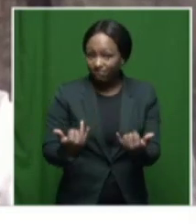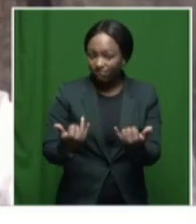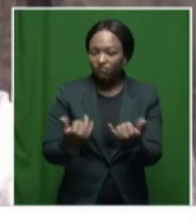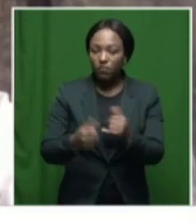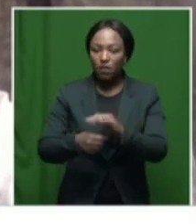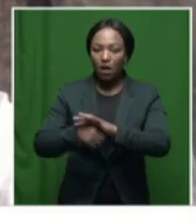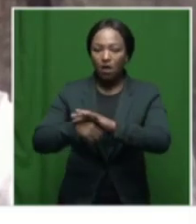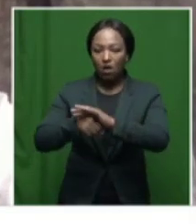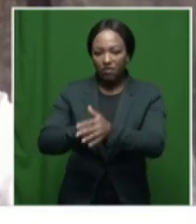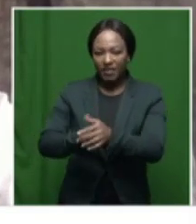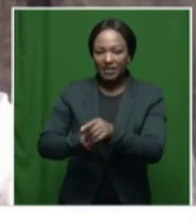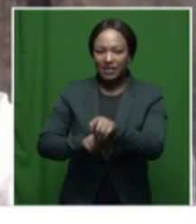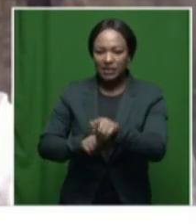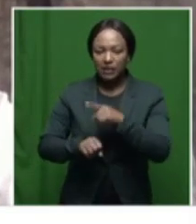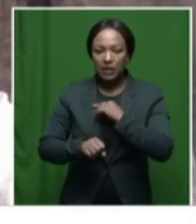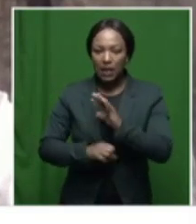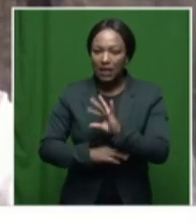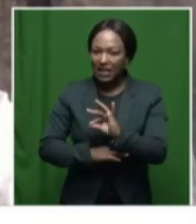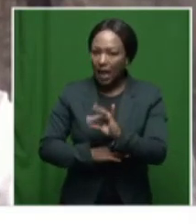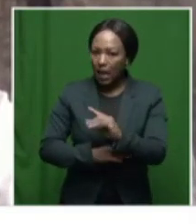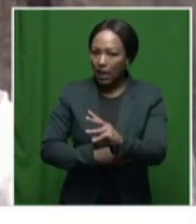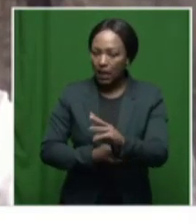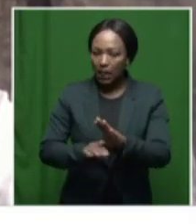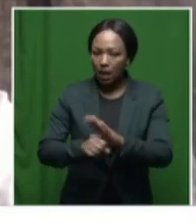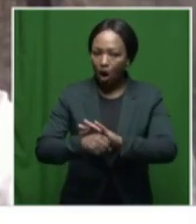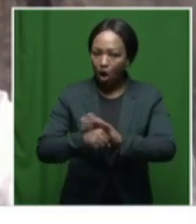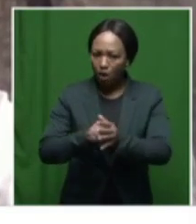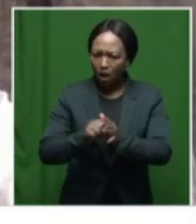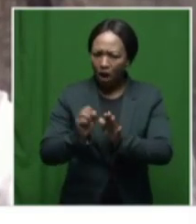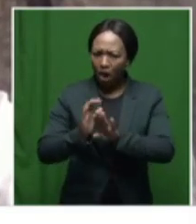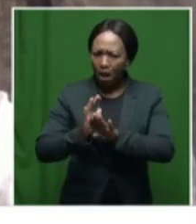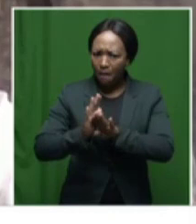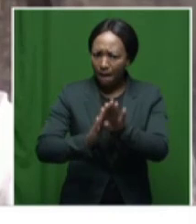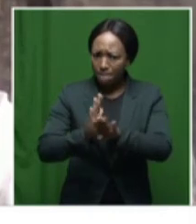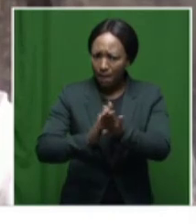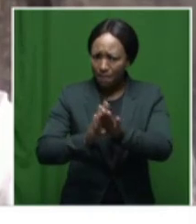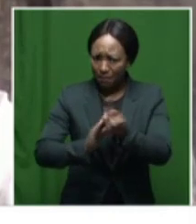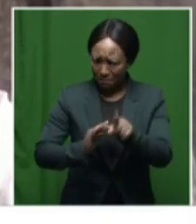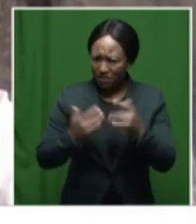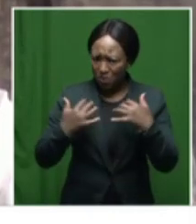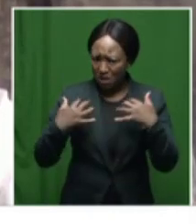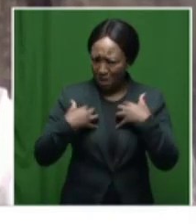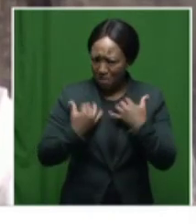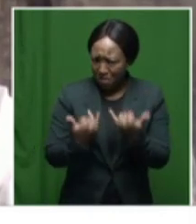of daily infections, do you think that we should be concerned at this point?